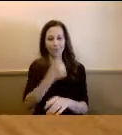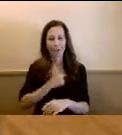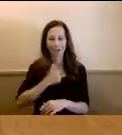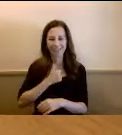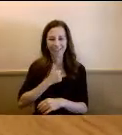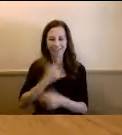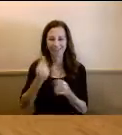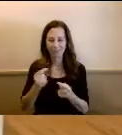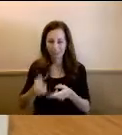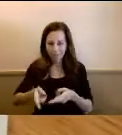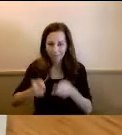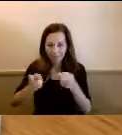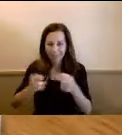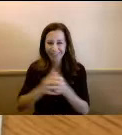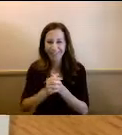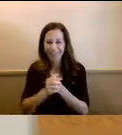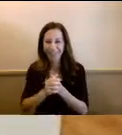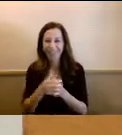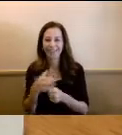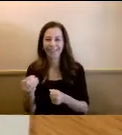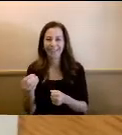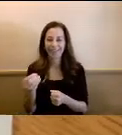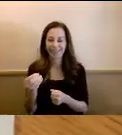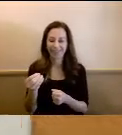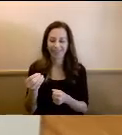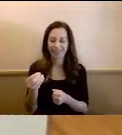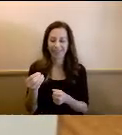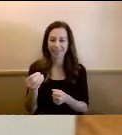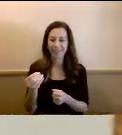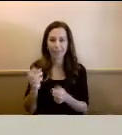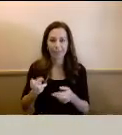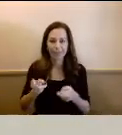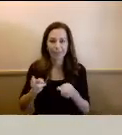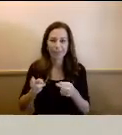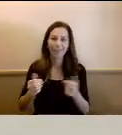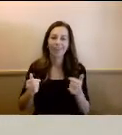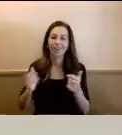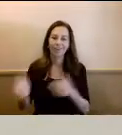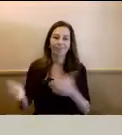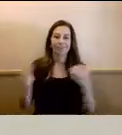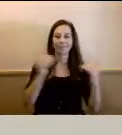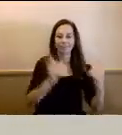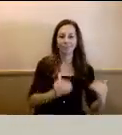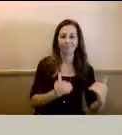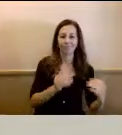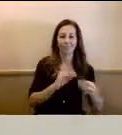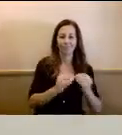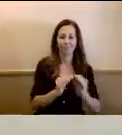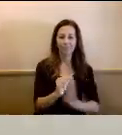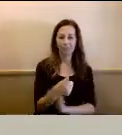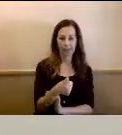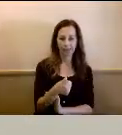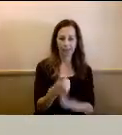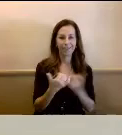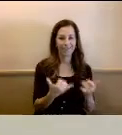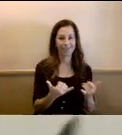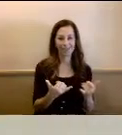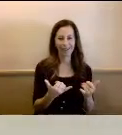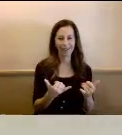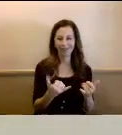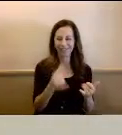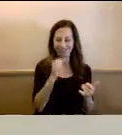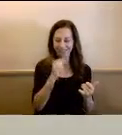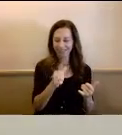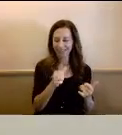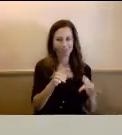Sorry, I'm trying to get ahead of this and get through quicker, so I'm going to go back to problem number 10 now instead